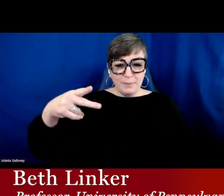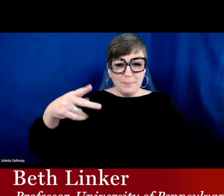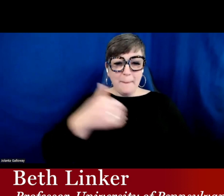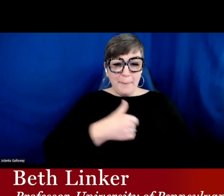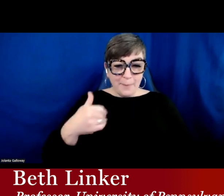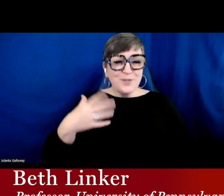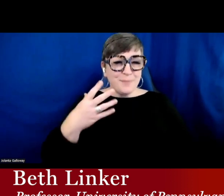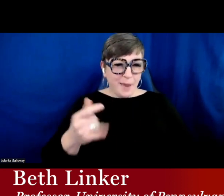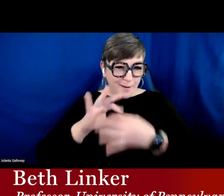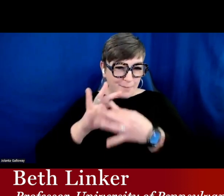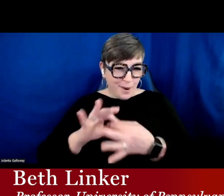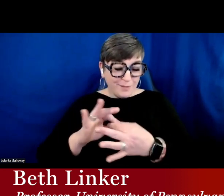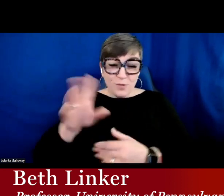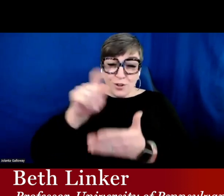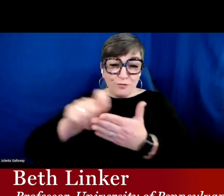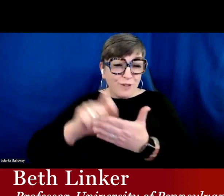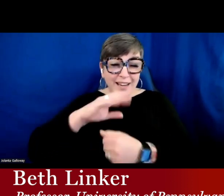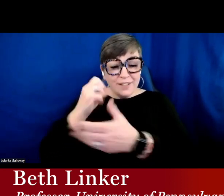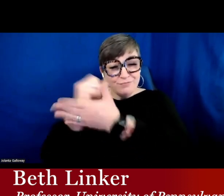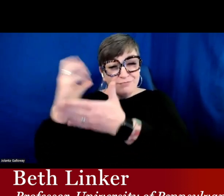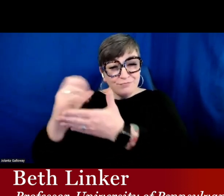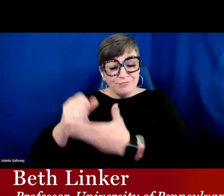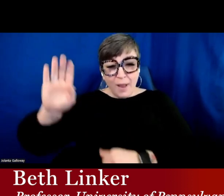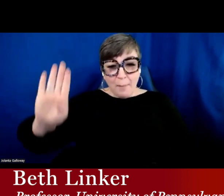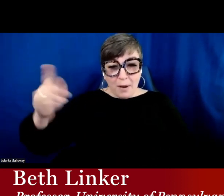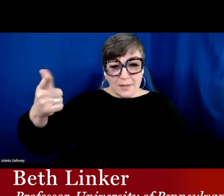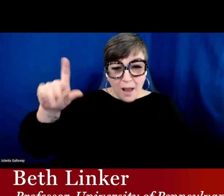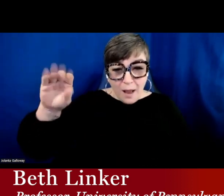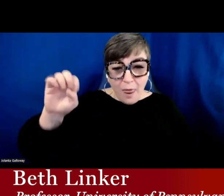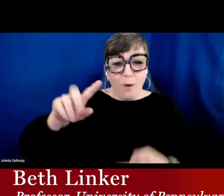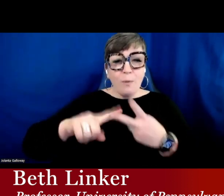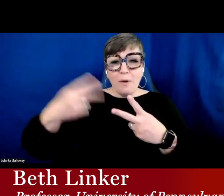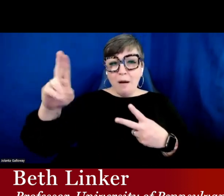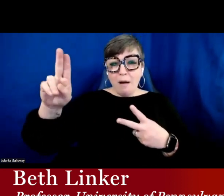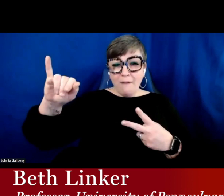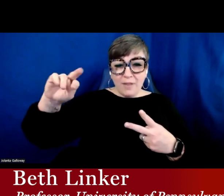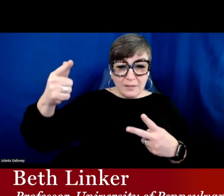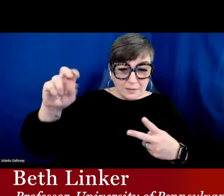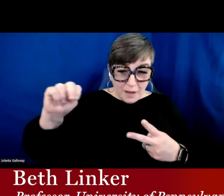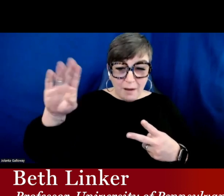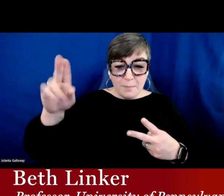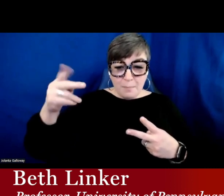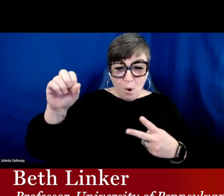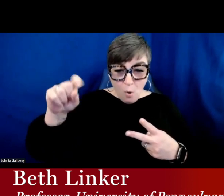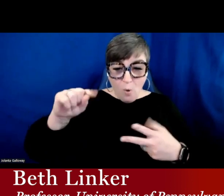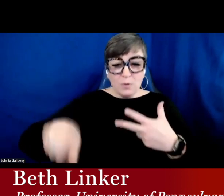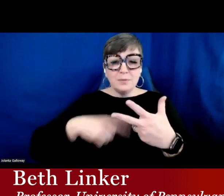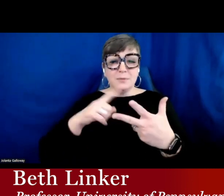medicine the boston globe the huffington post the bulletin of history of medicine and the american journal of public health